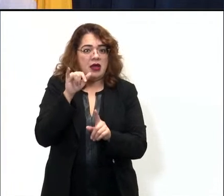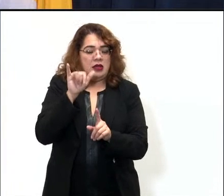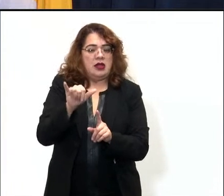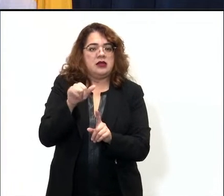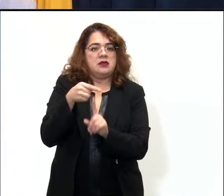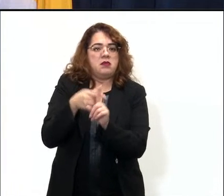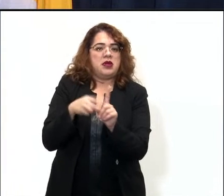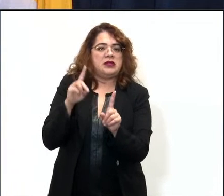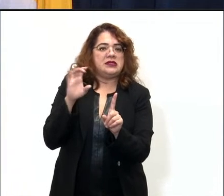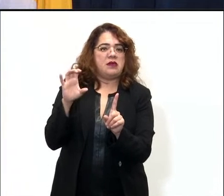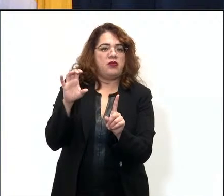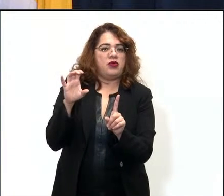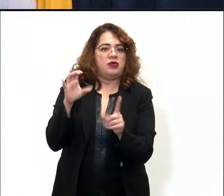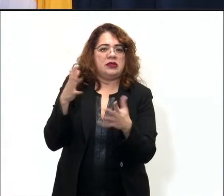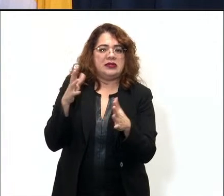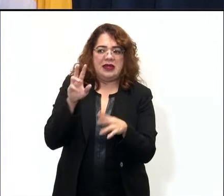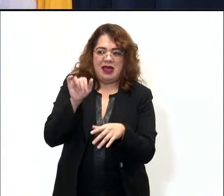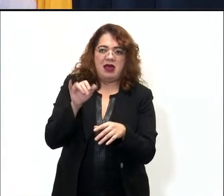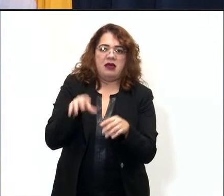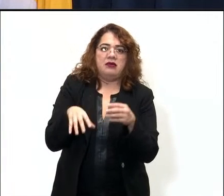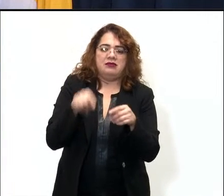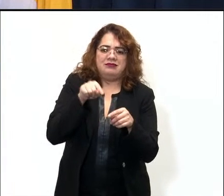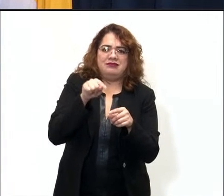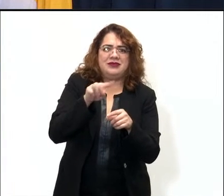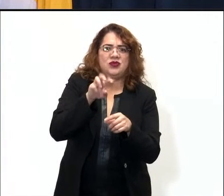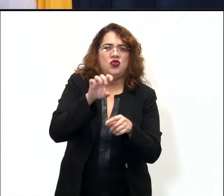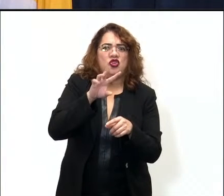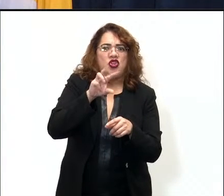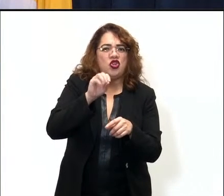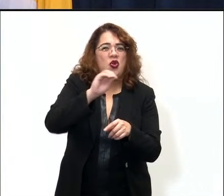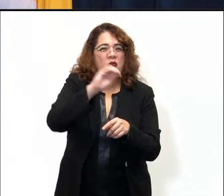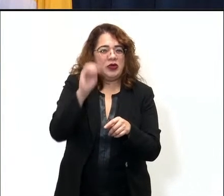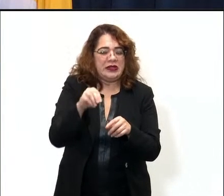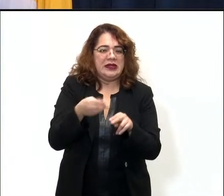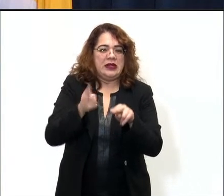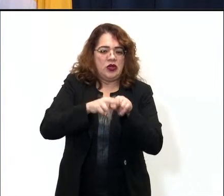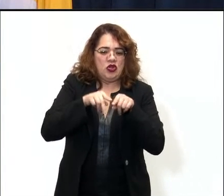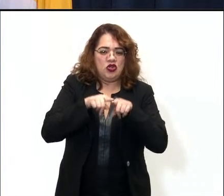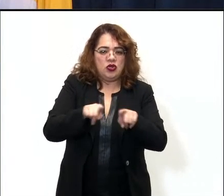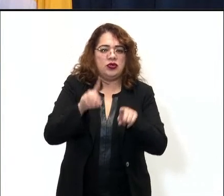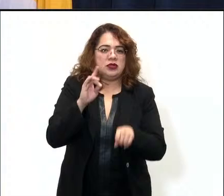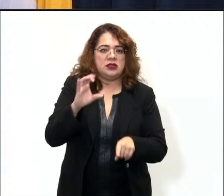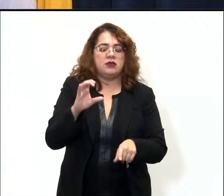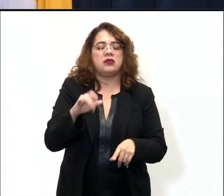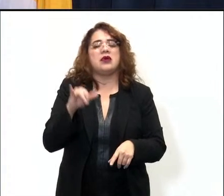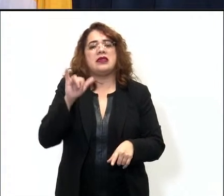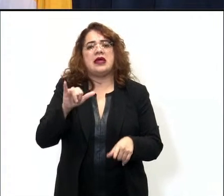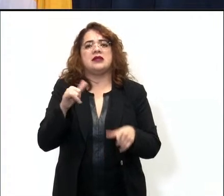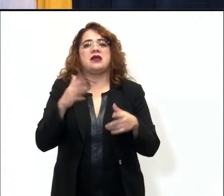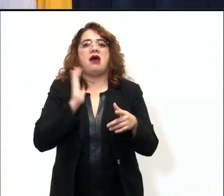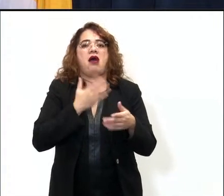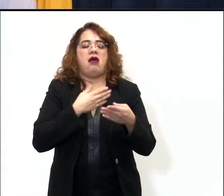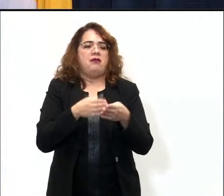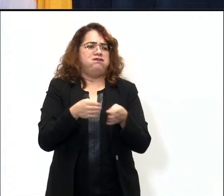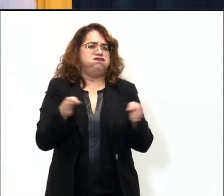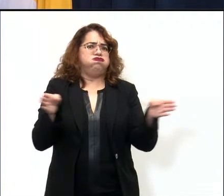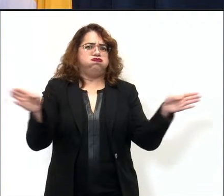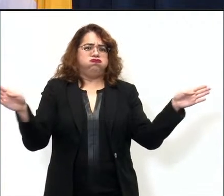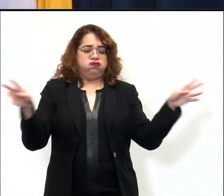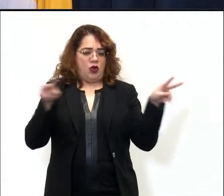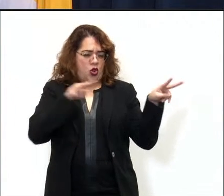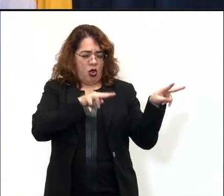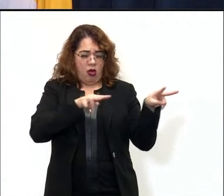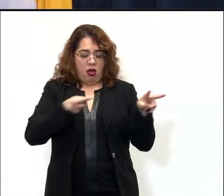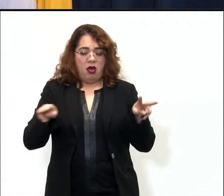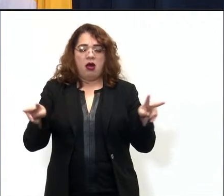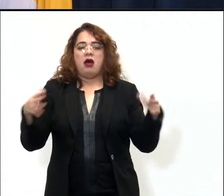of December. So we want to make sure that everybody really understands the impact and just the incredible scope of what is going on.